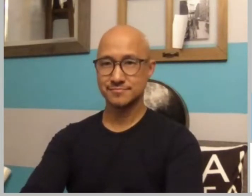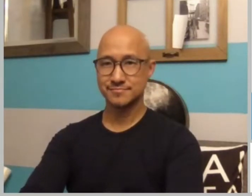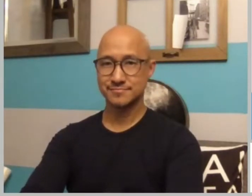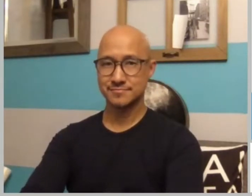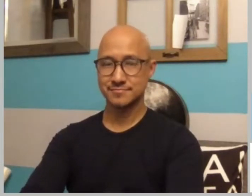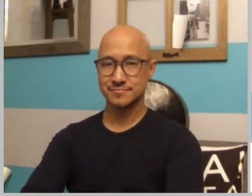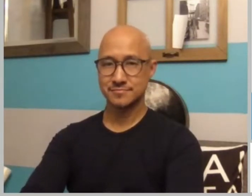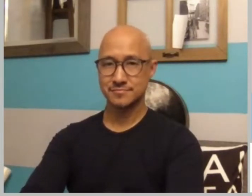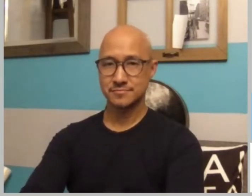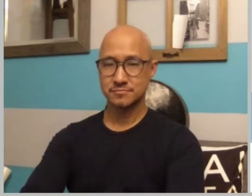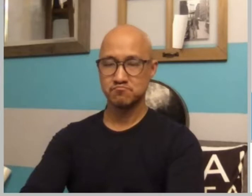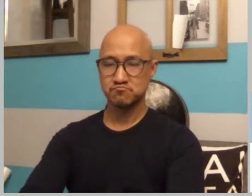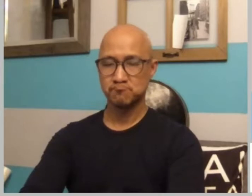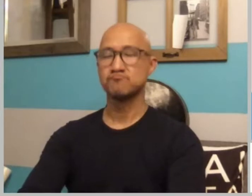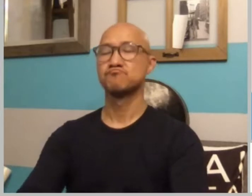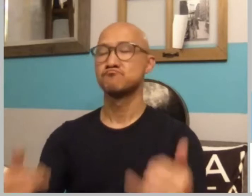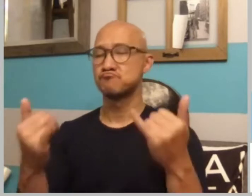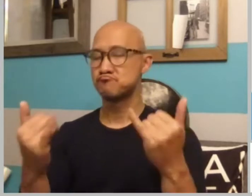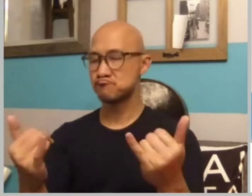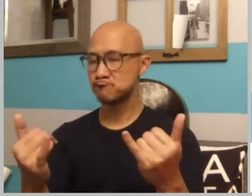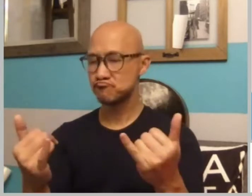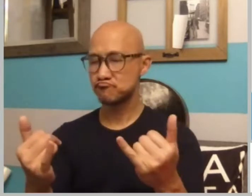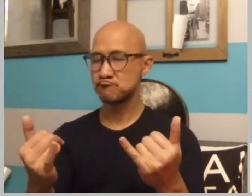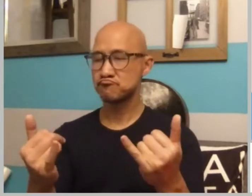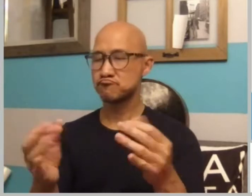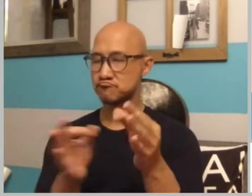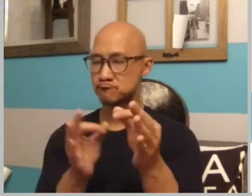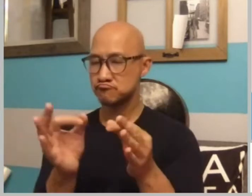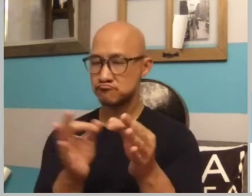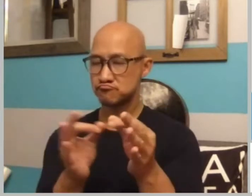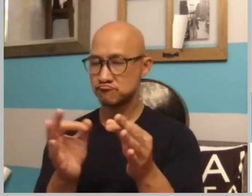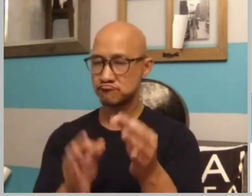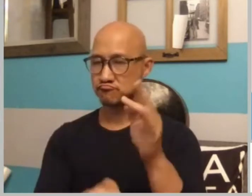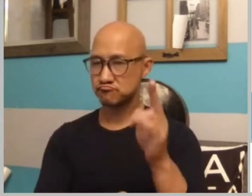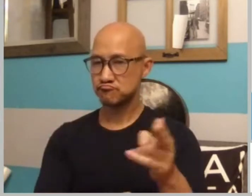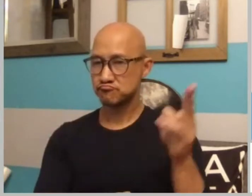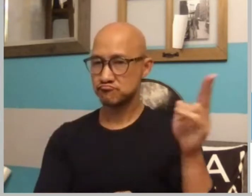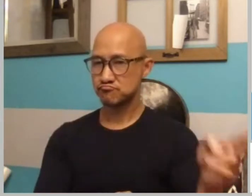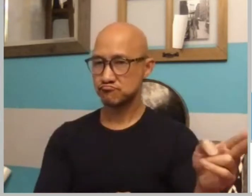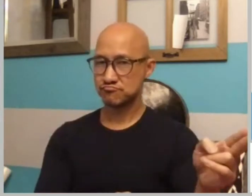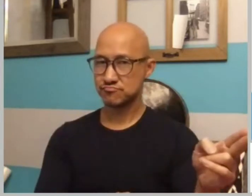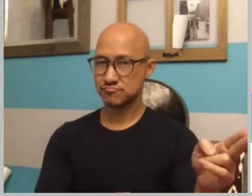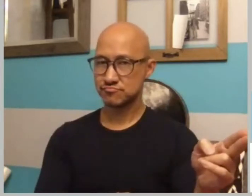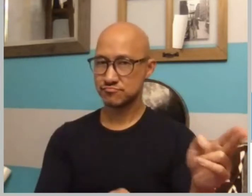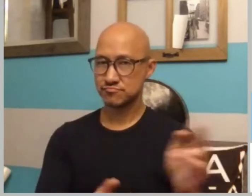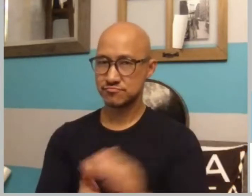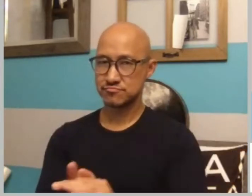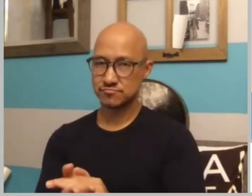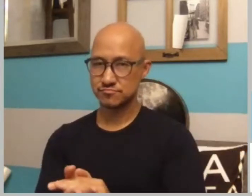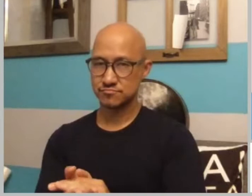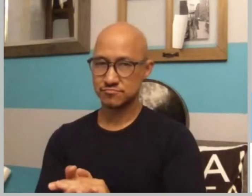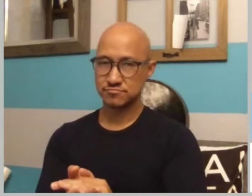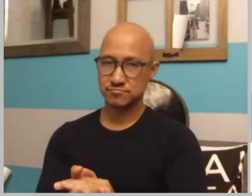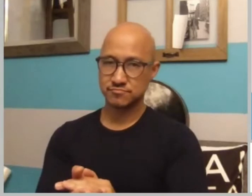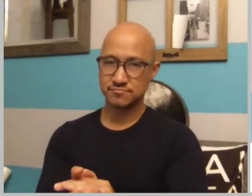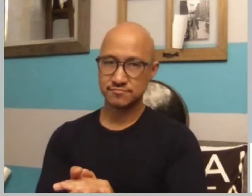look at some context. Peter was written by the apostle Peter approximately 63 to 64